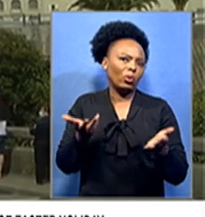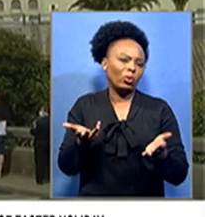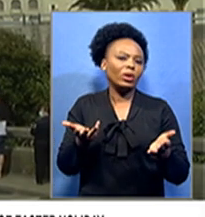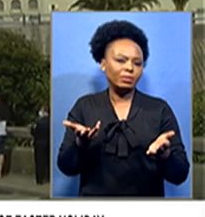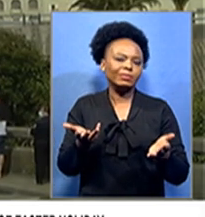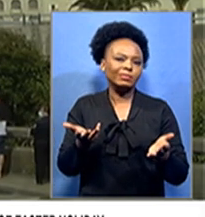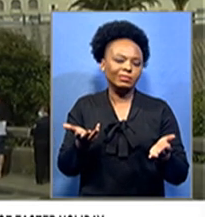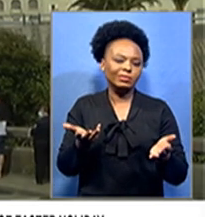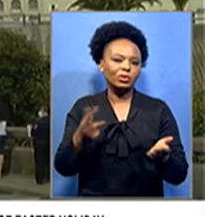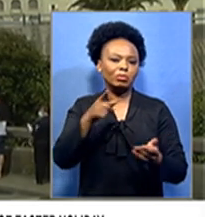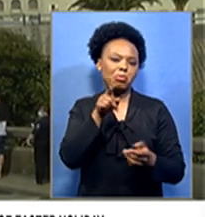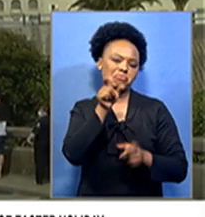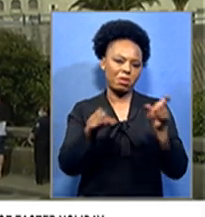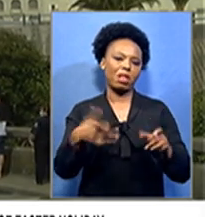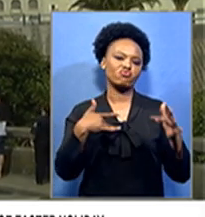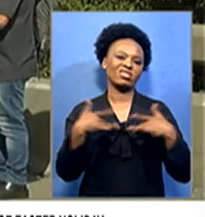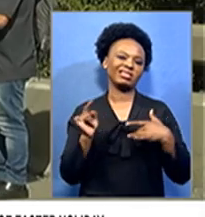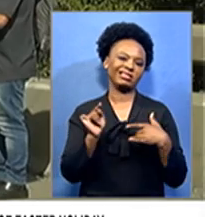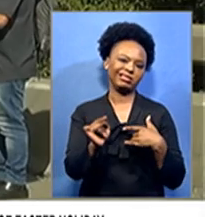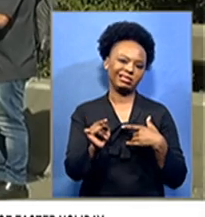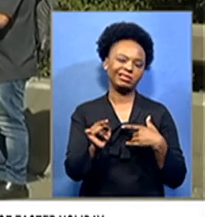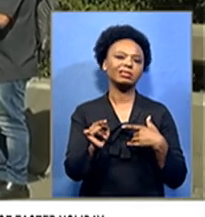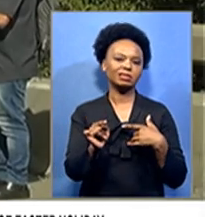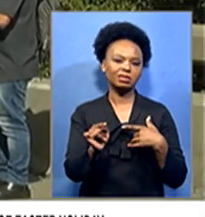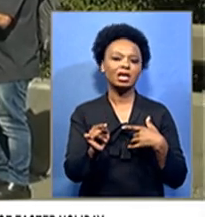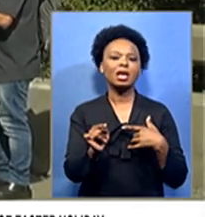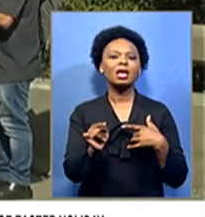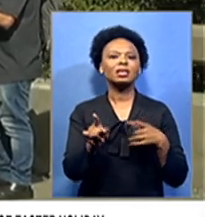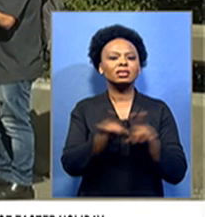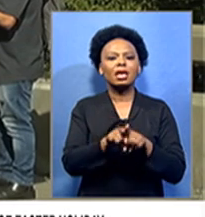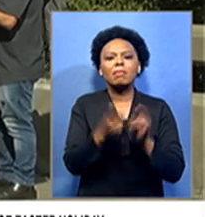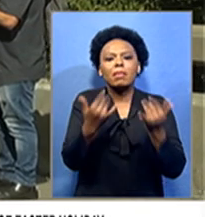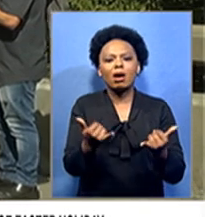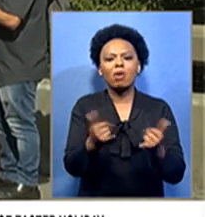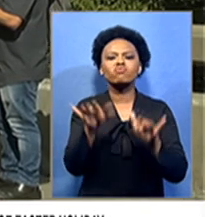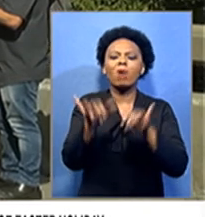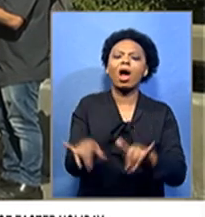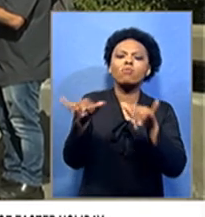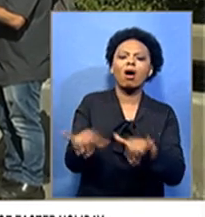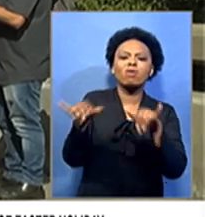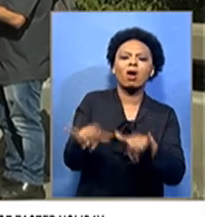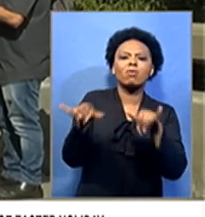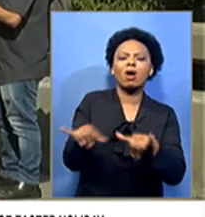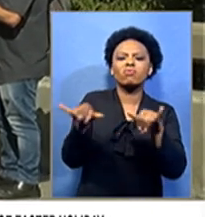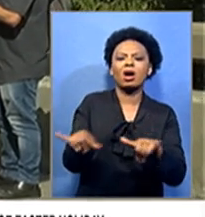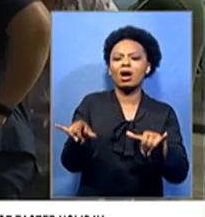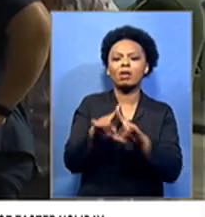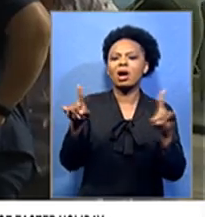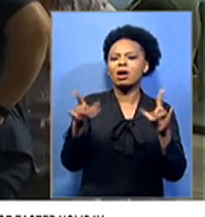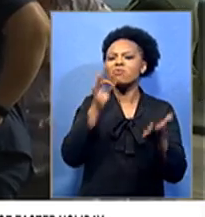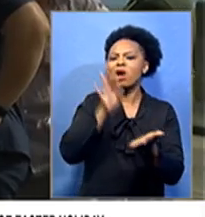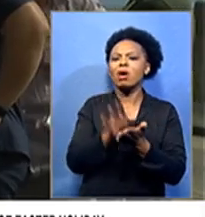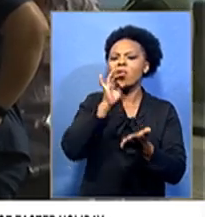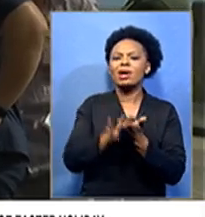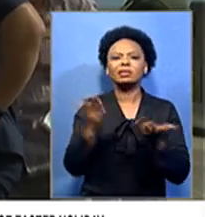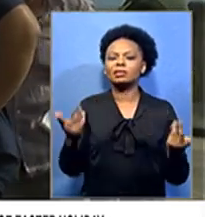one single vaccine, and then suddenly there are a few more, and then nothing, and we keep waiting and waiting and waiting and getting promises. So there has